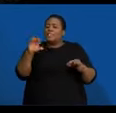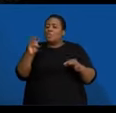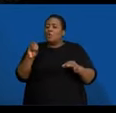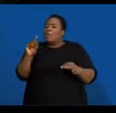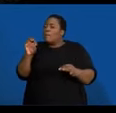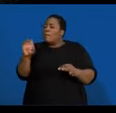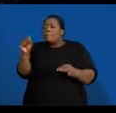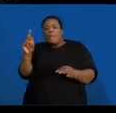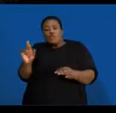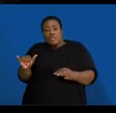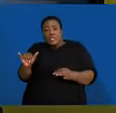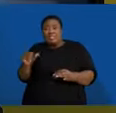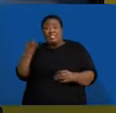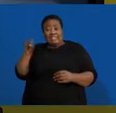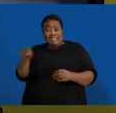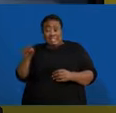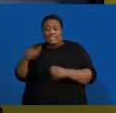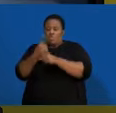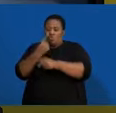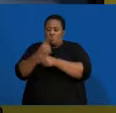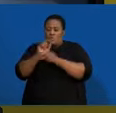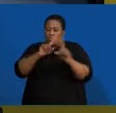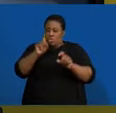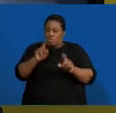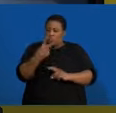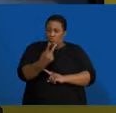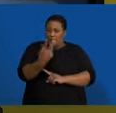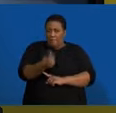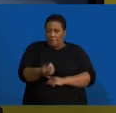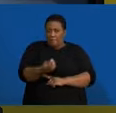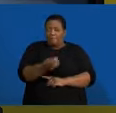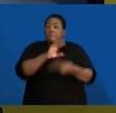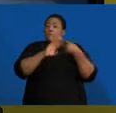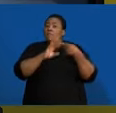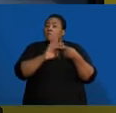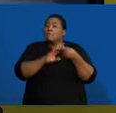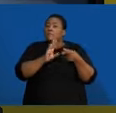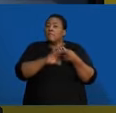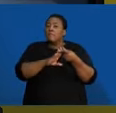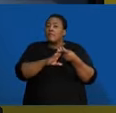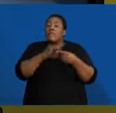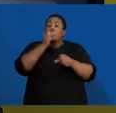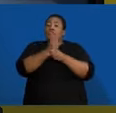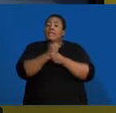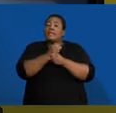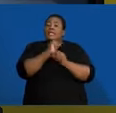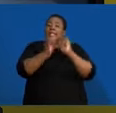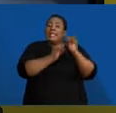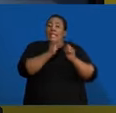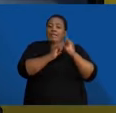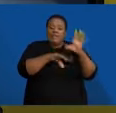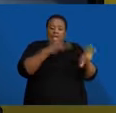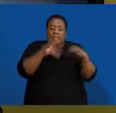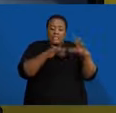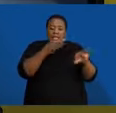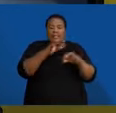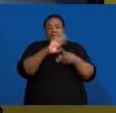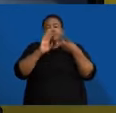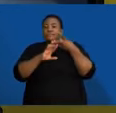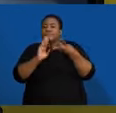analytical geometry, guys, there's always 2 questions of analytical geometry. The first one is your grade 11 analytical. The